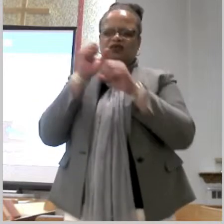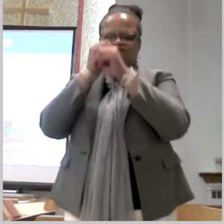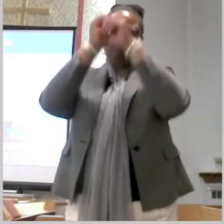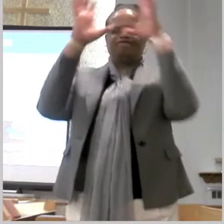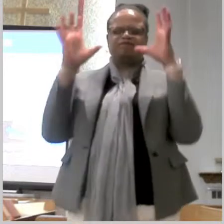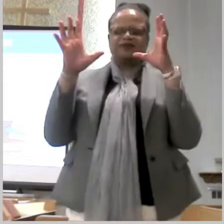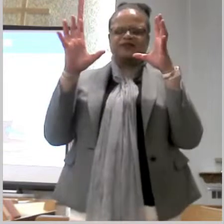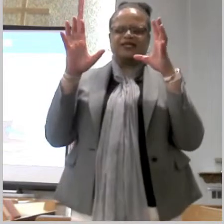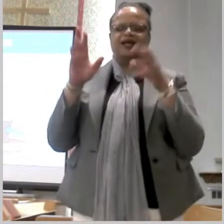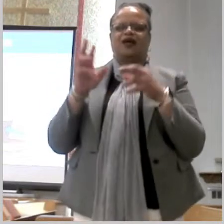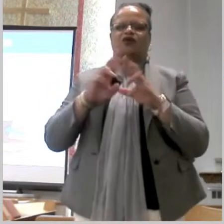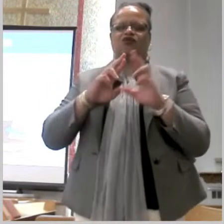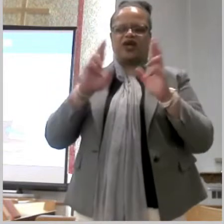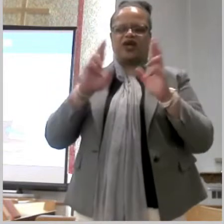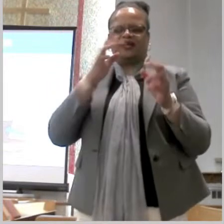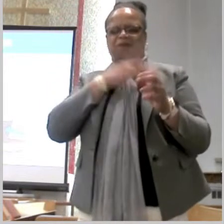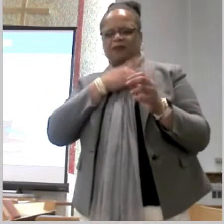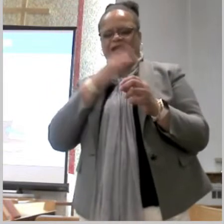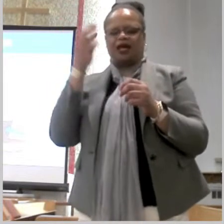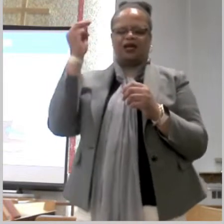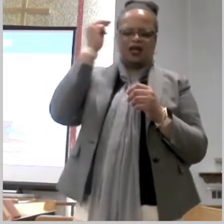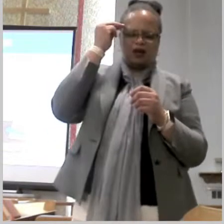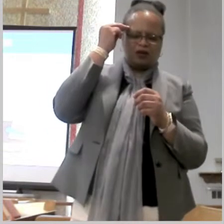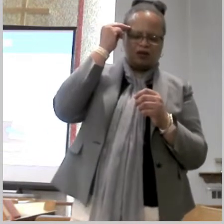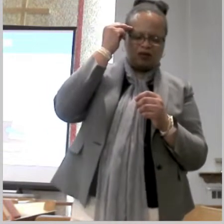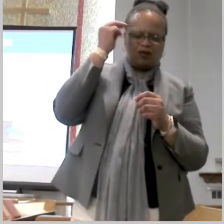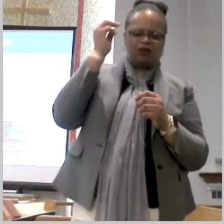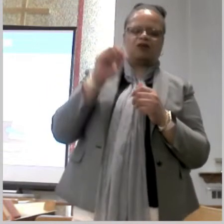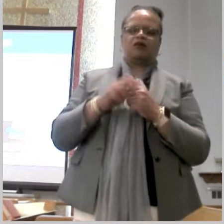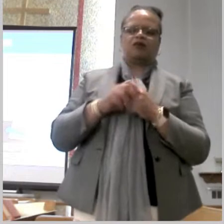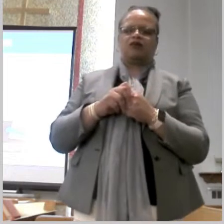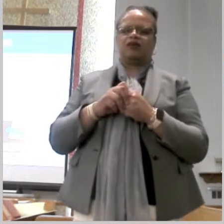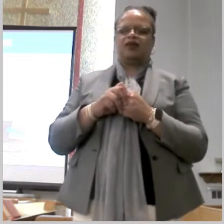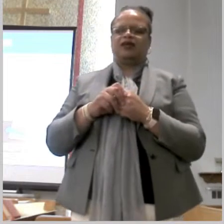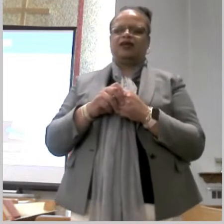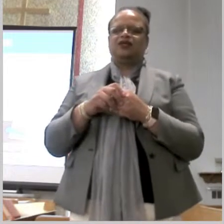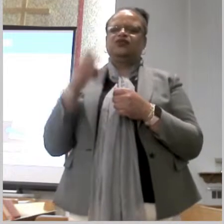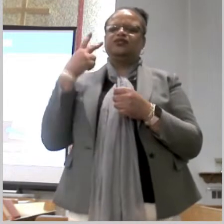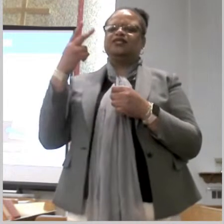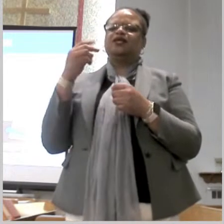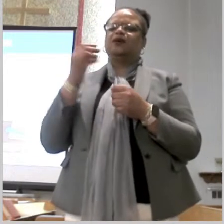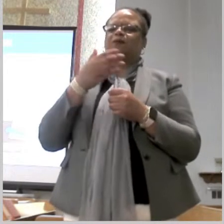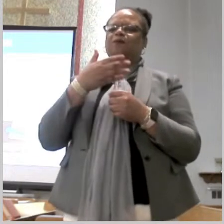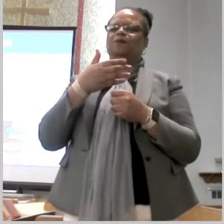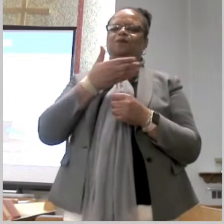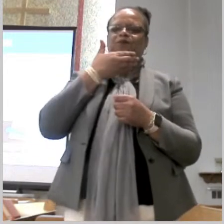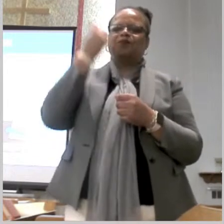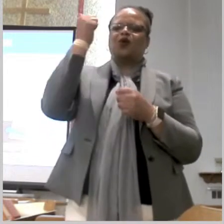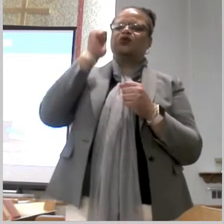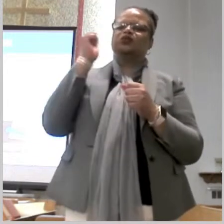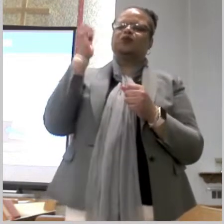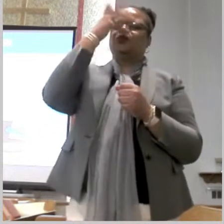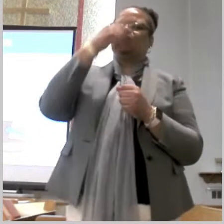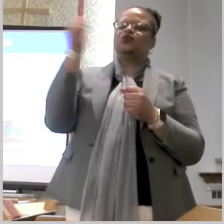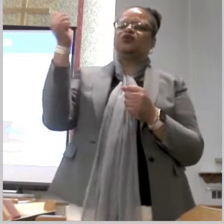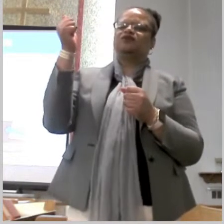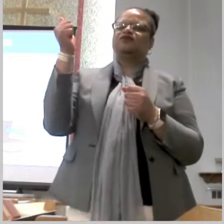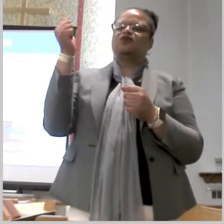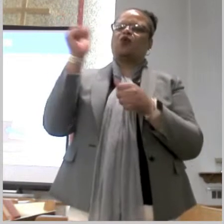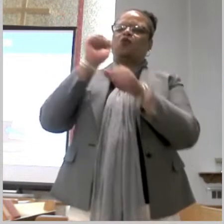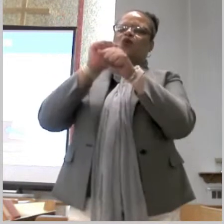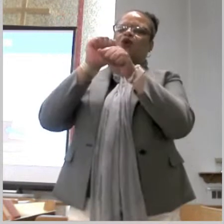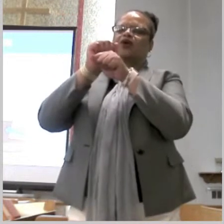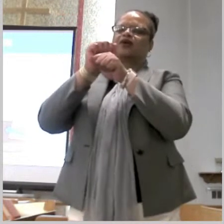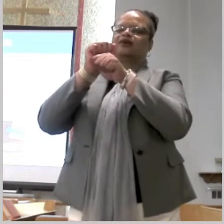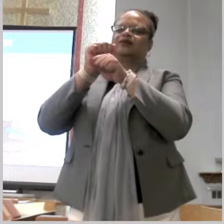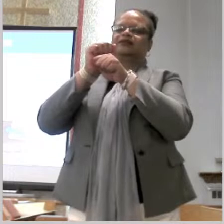getting our minds and hearts centered on the most beautiful portrait of all. And the truth of the matter is that